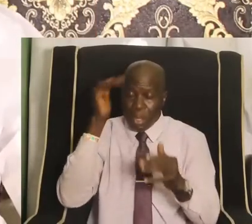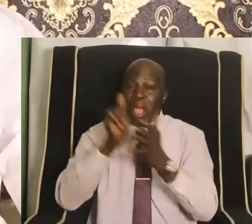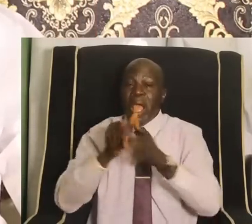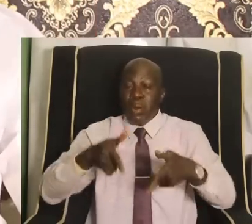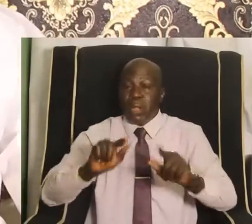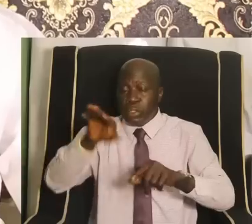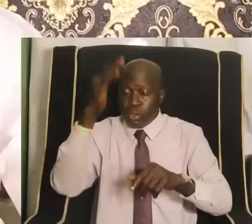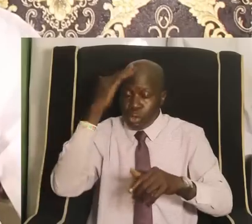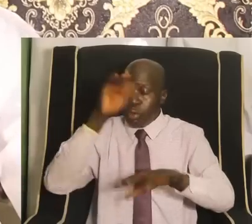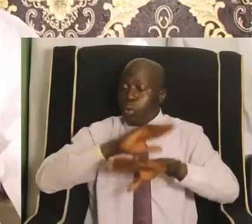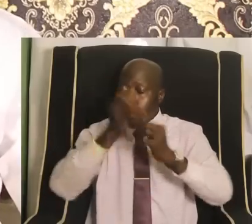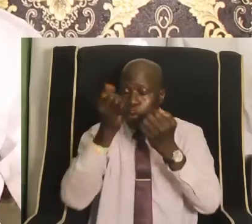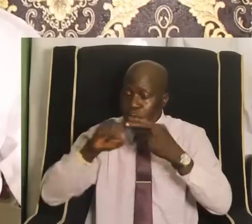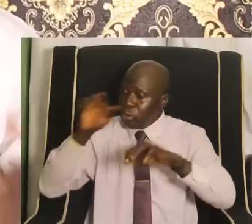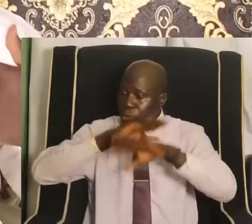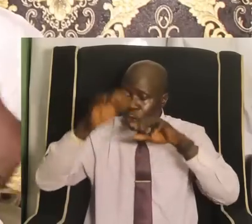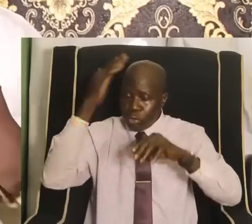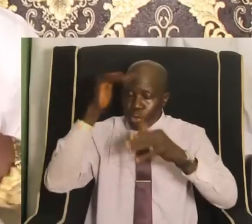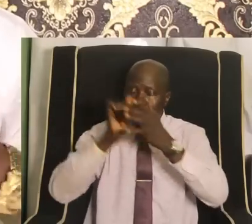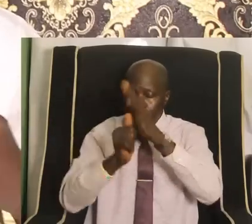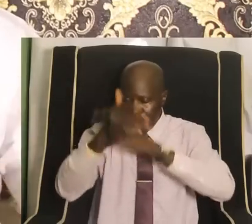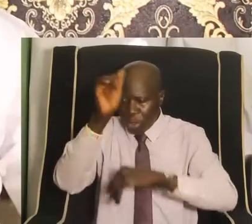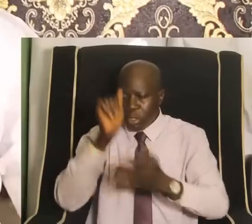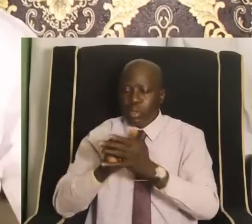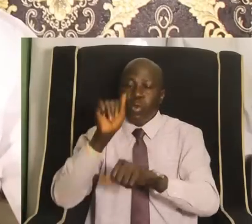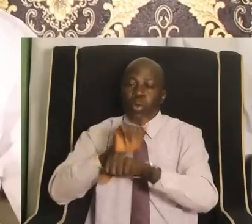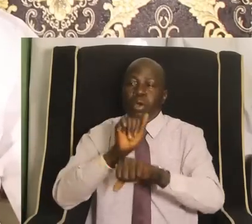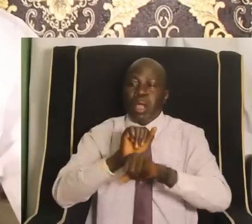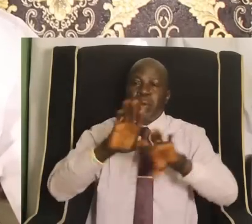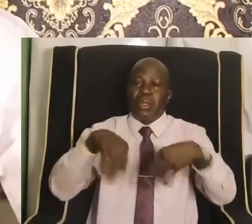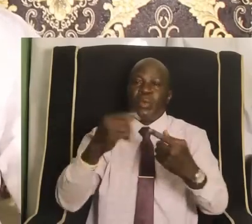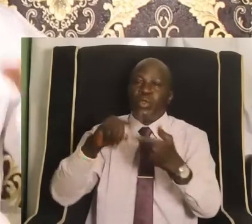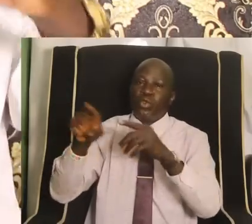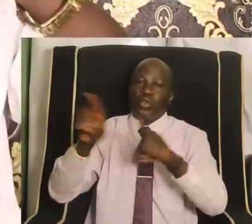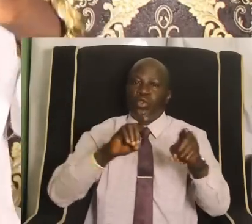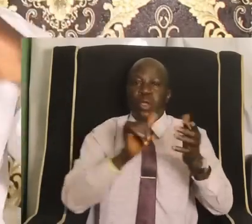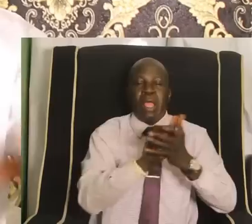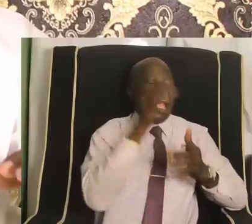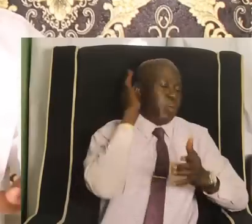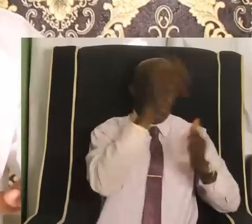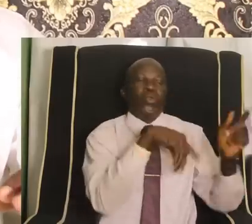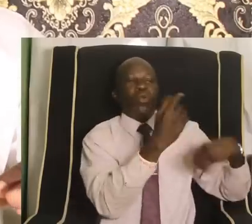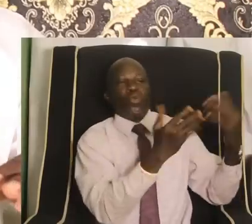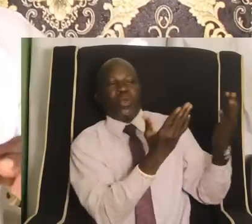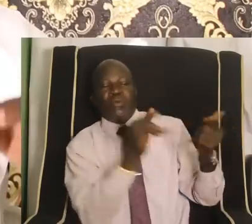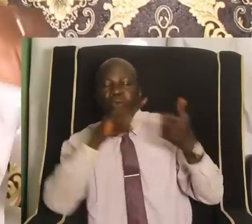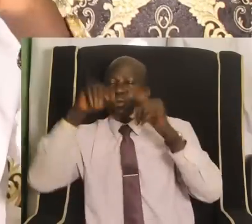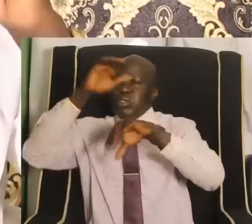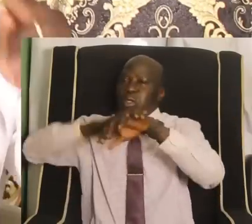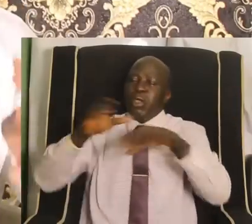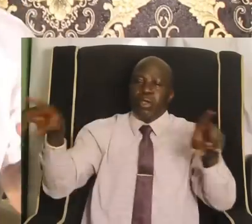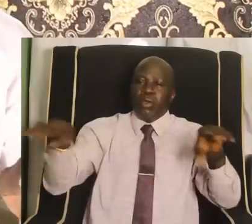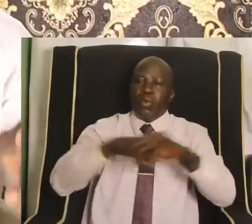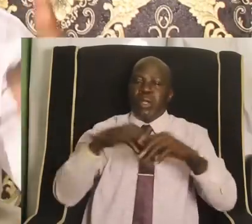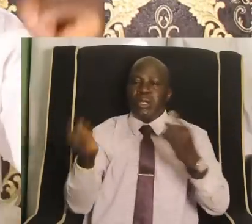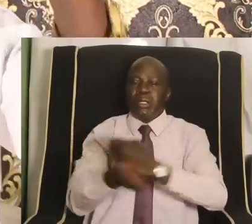let you know what you know. Because it's the attacks that have been sent. Why Lord, what is the they will wait for you at the peak